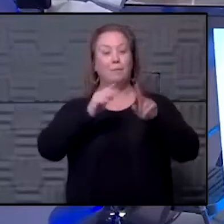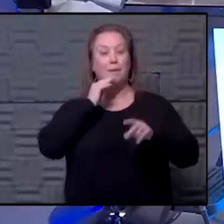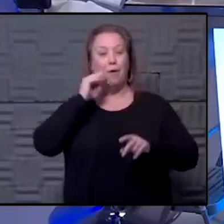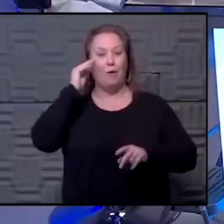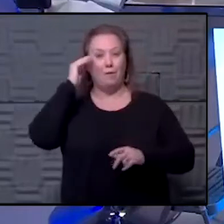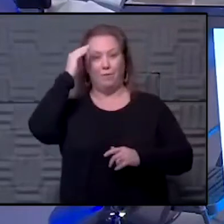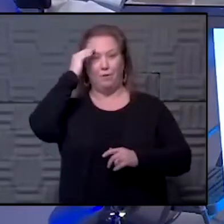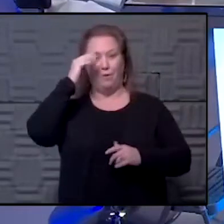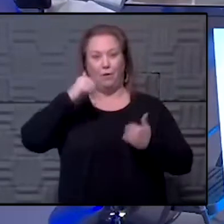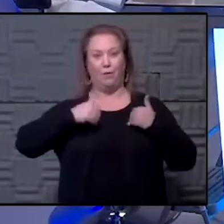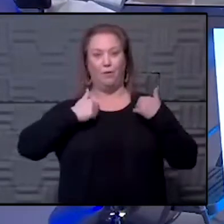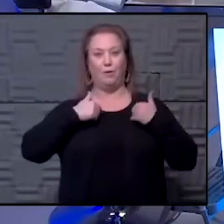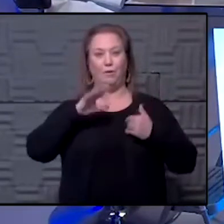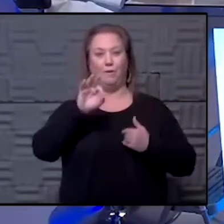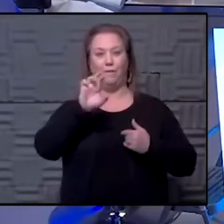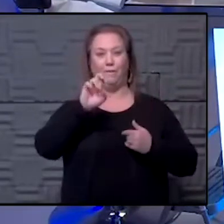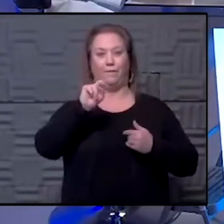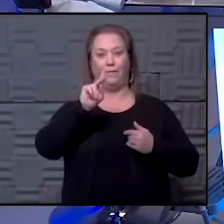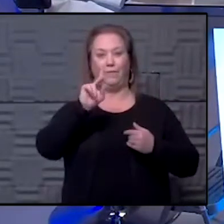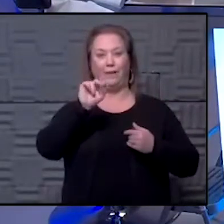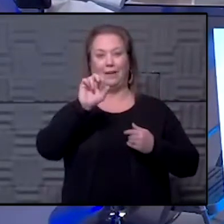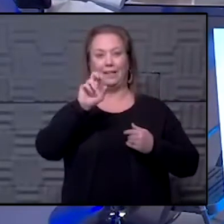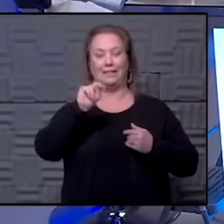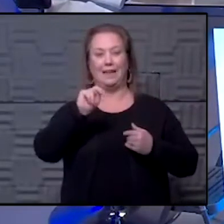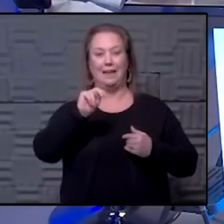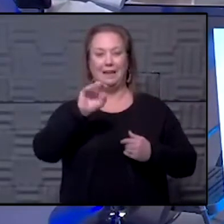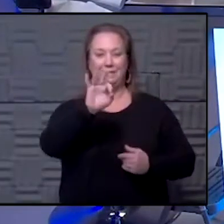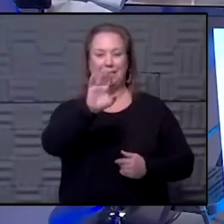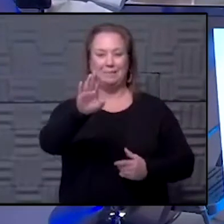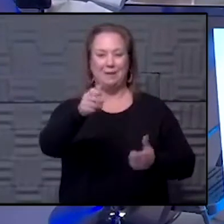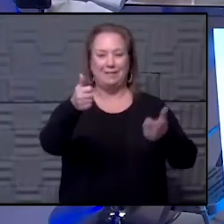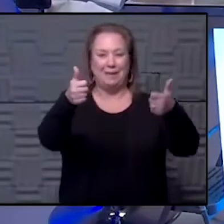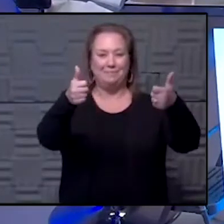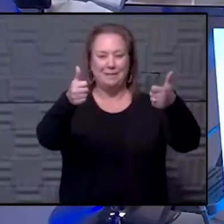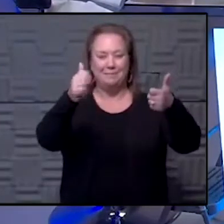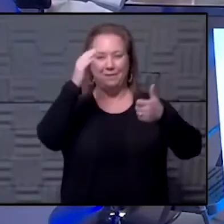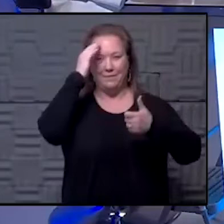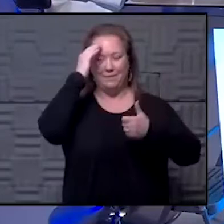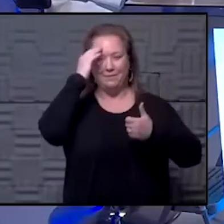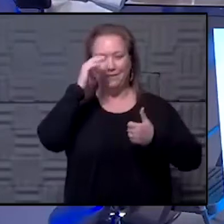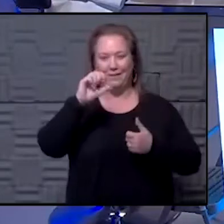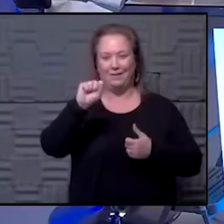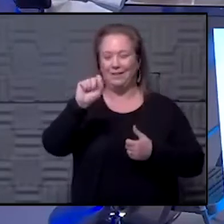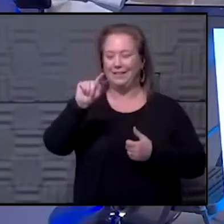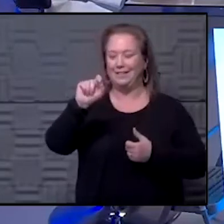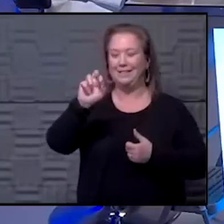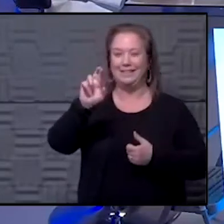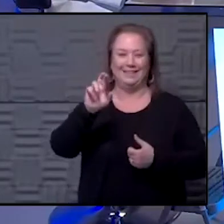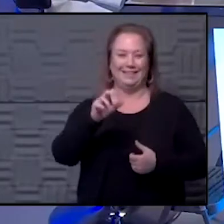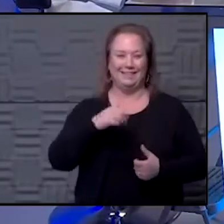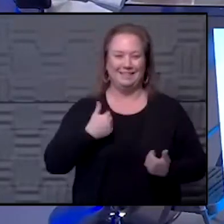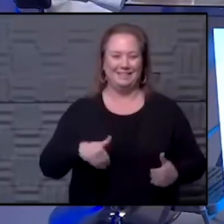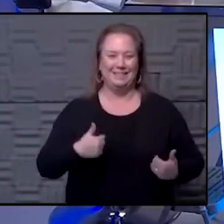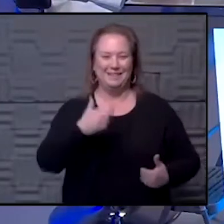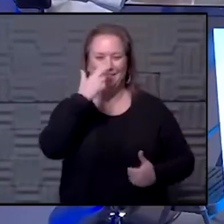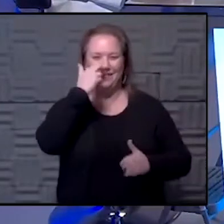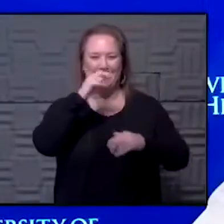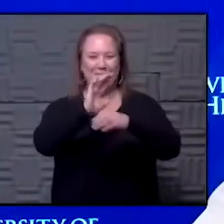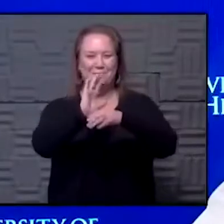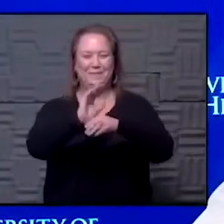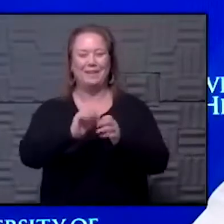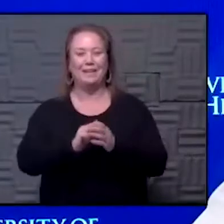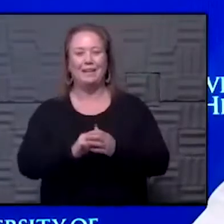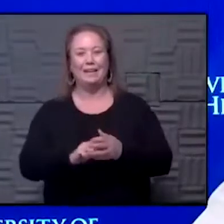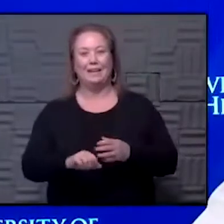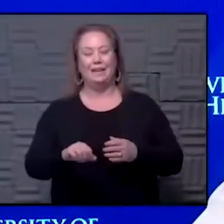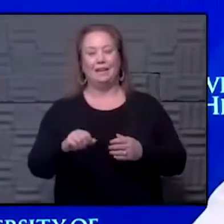knows what that is to give me a big thumbs up on Yeah. Facebook, Well done. so I feel better. It's almost as good as a Star Trek reference. Go ahead. It is. Okay, question 9 and 10, and